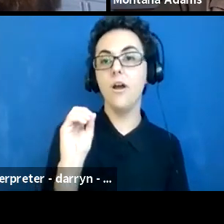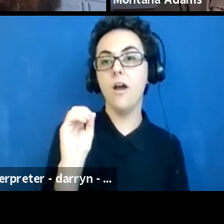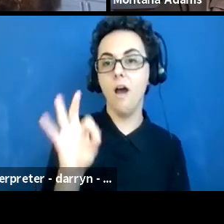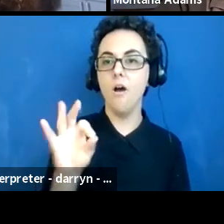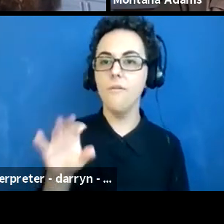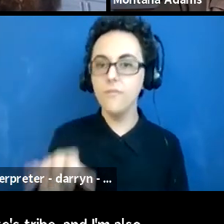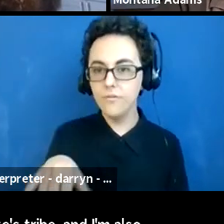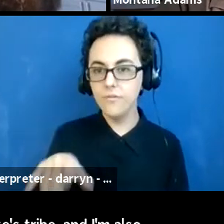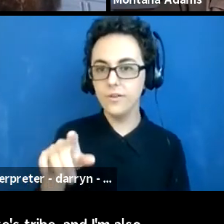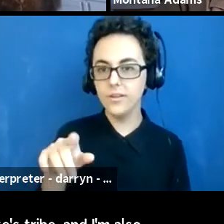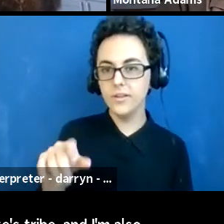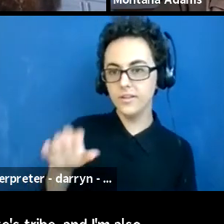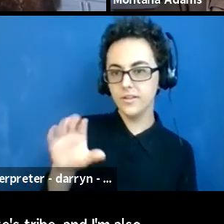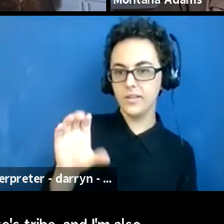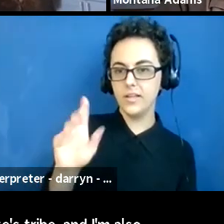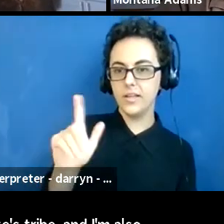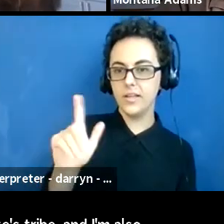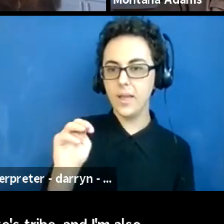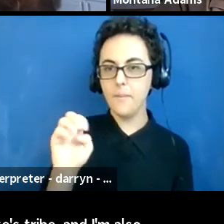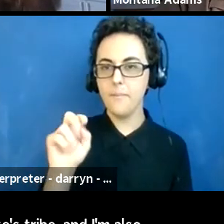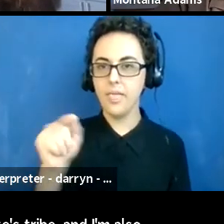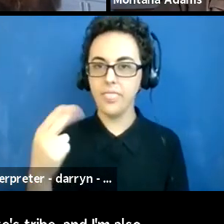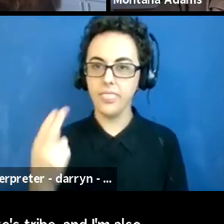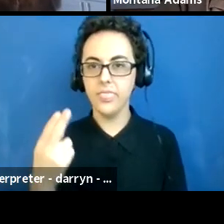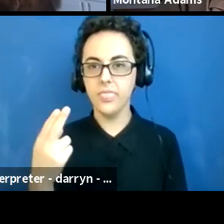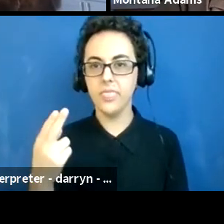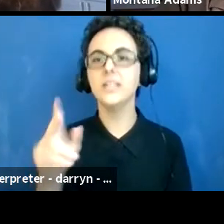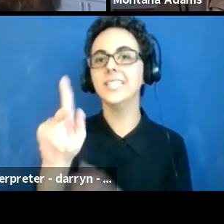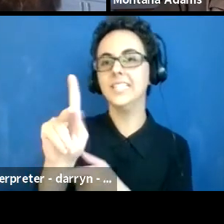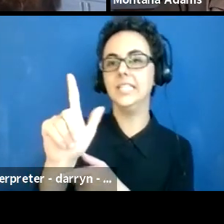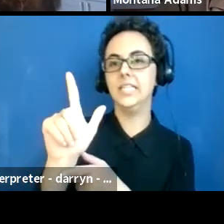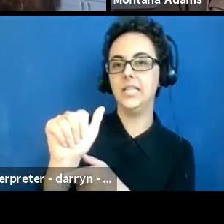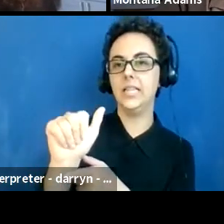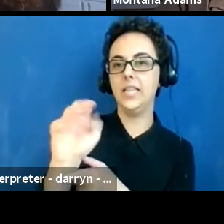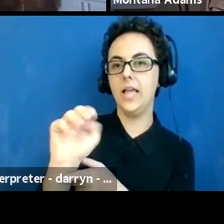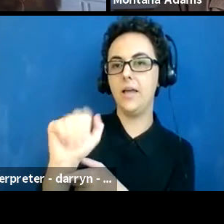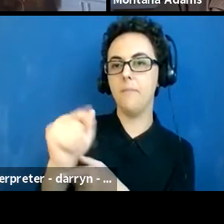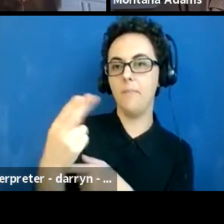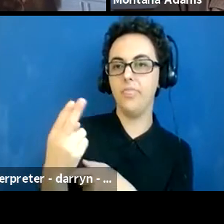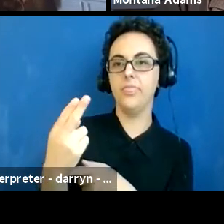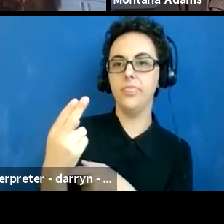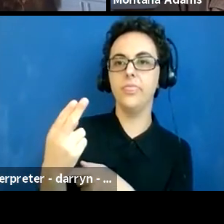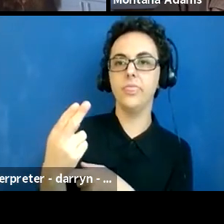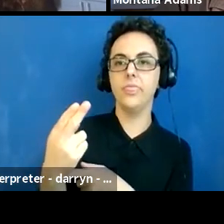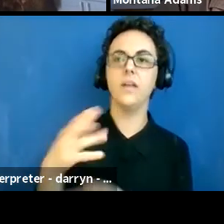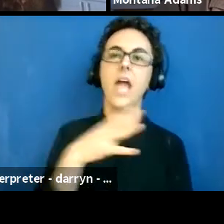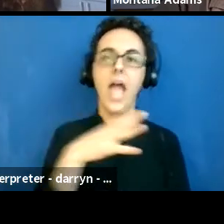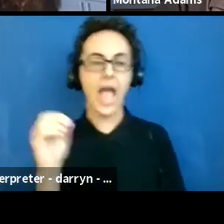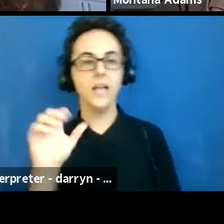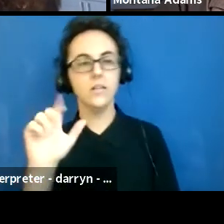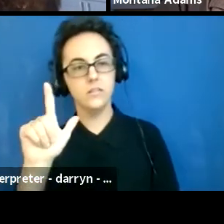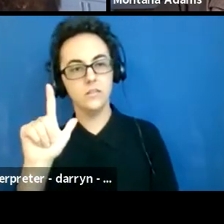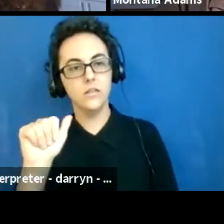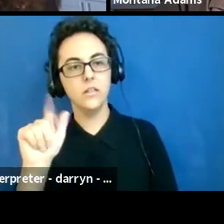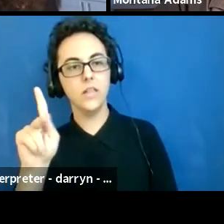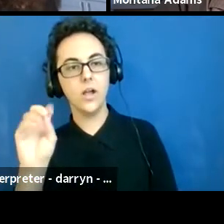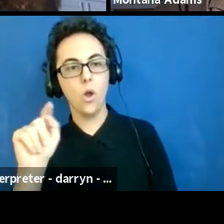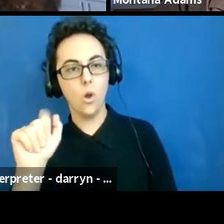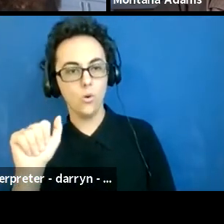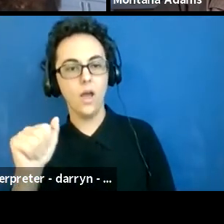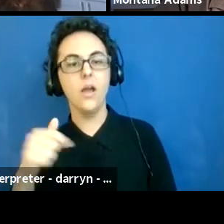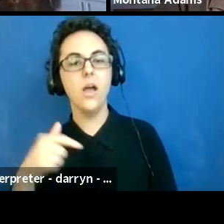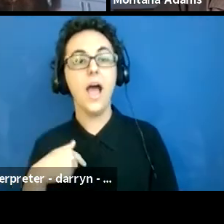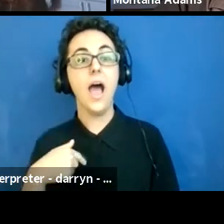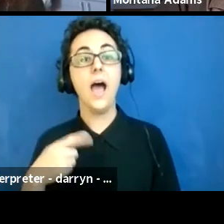am also based in the Lakota people. I am currently calling in from Rio Rancho, New Mexico, which is on Santa